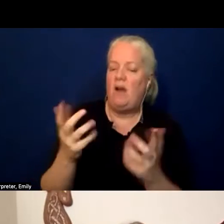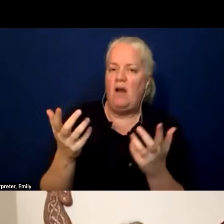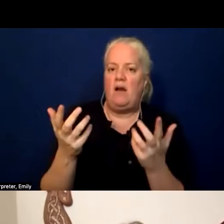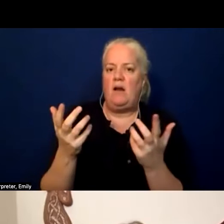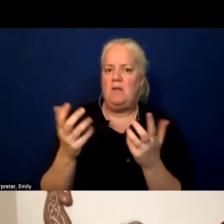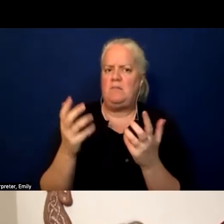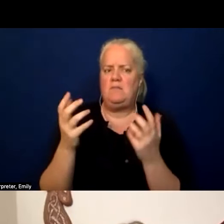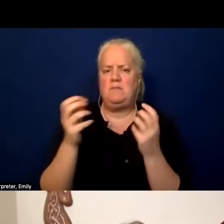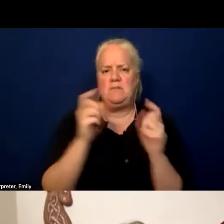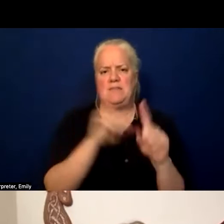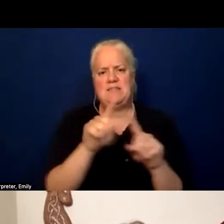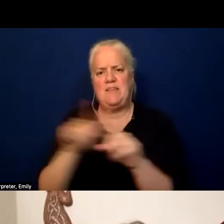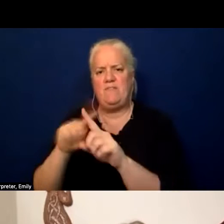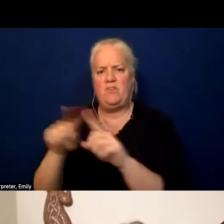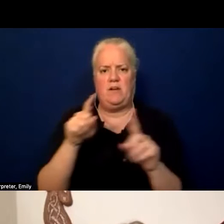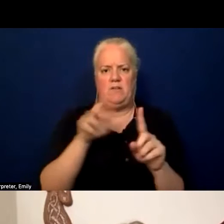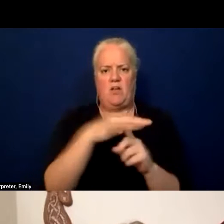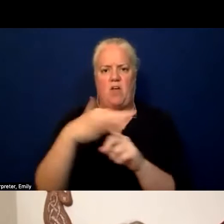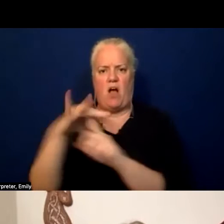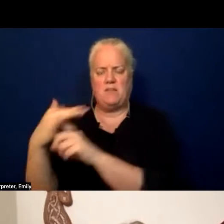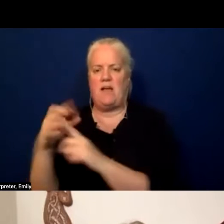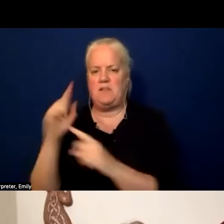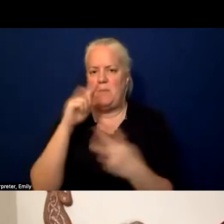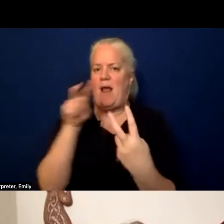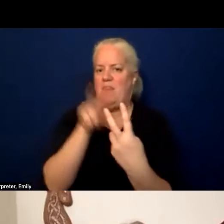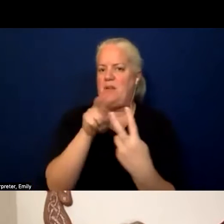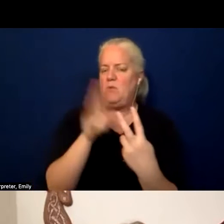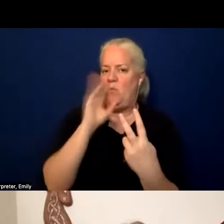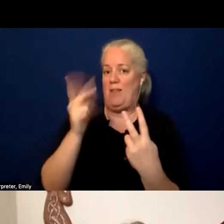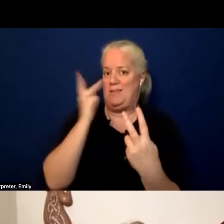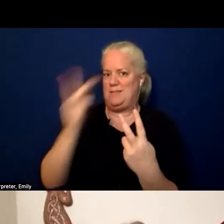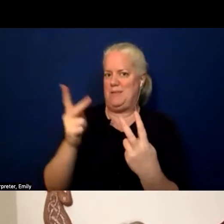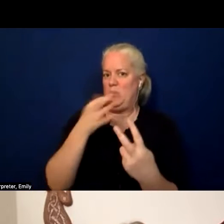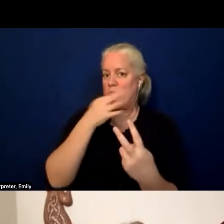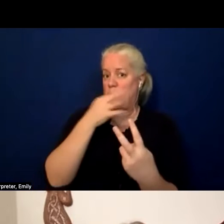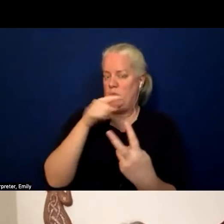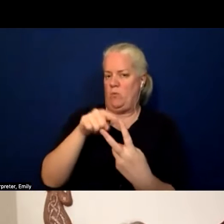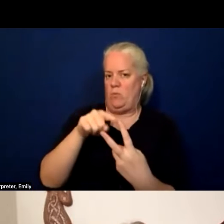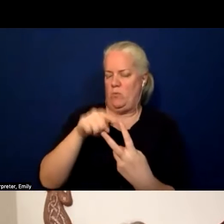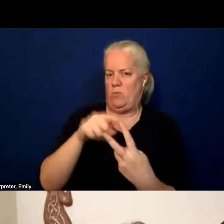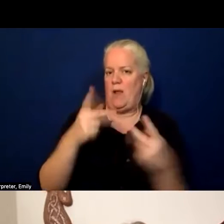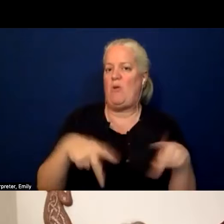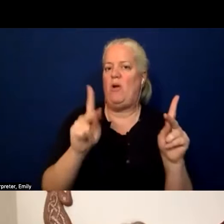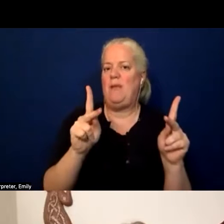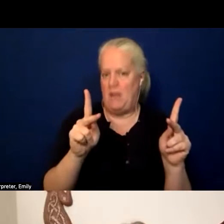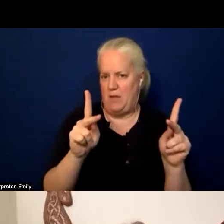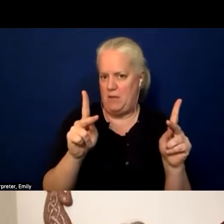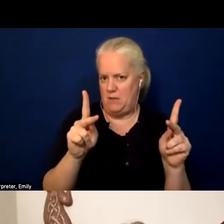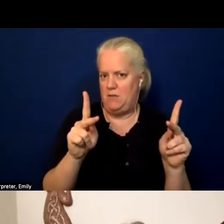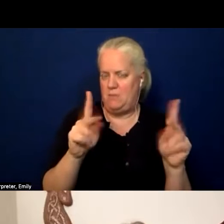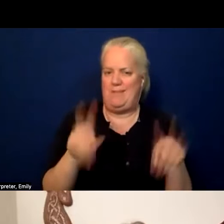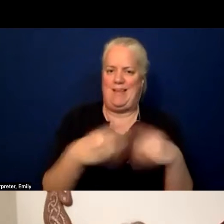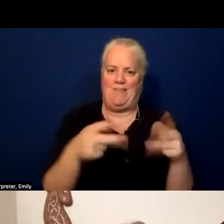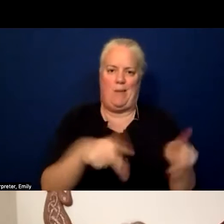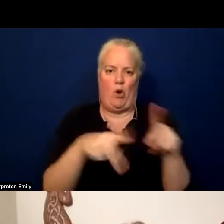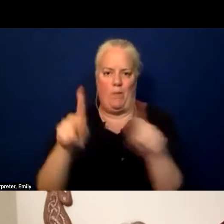different contexts, but the two that we're going to see it in, I think, most immediately is in permitting, because all of the polluting infrastructure